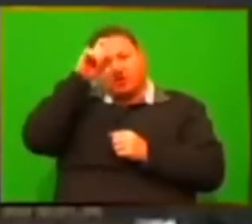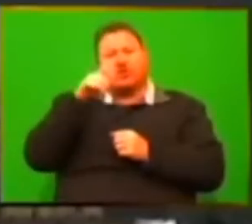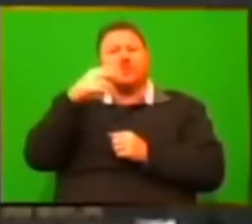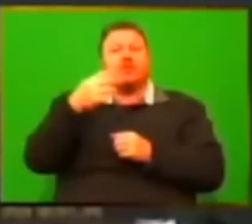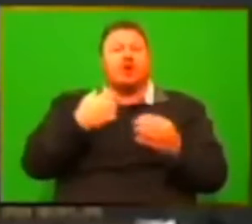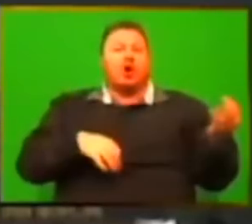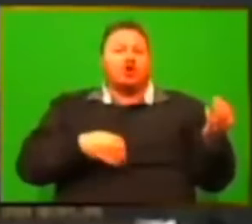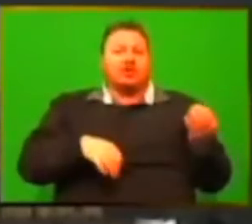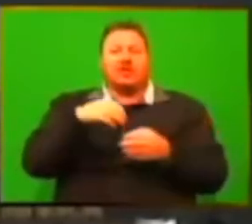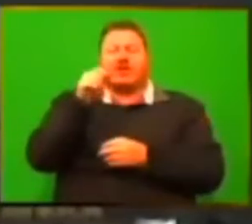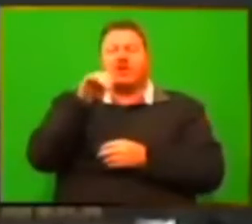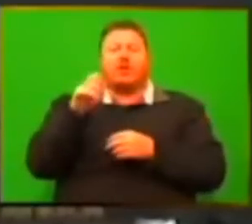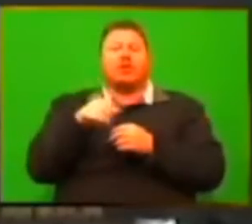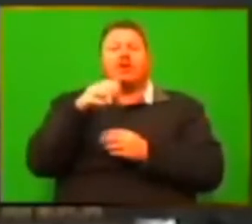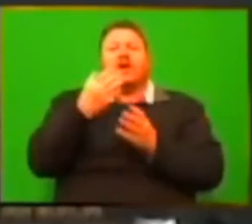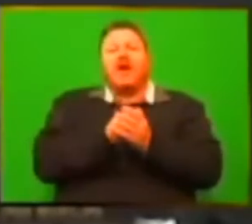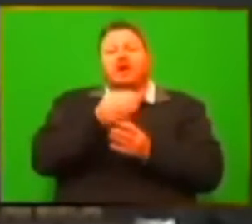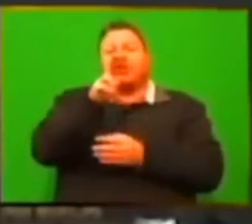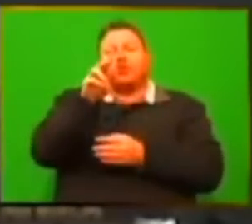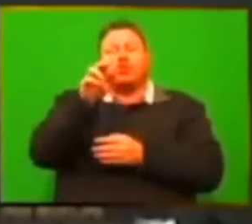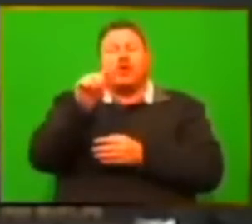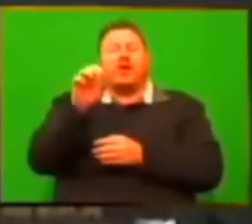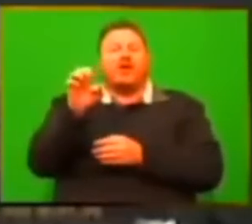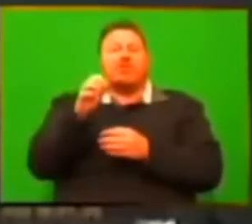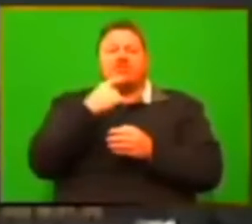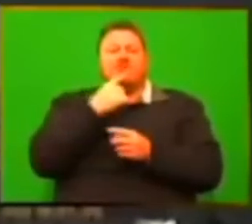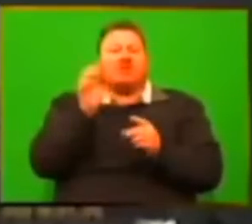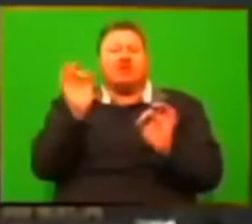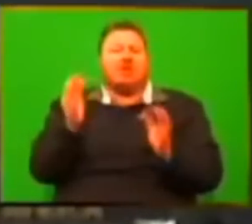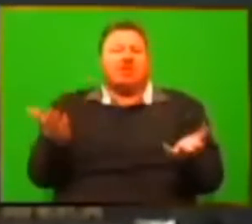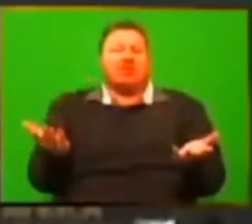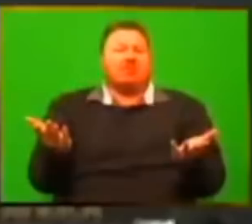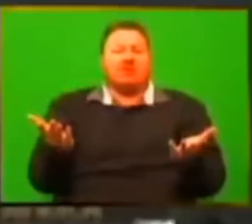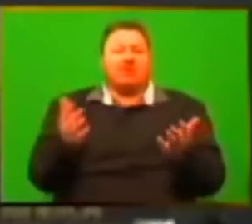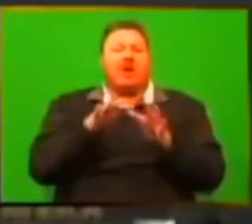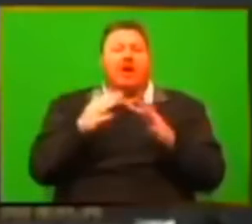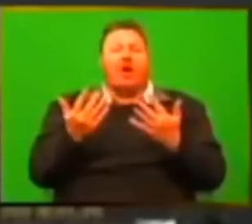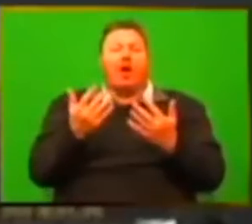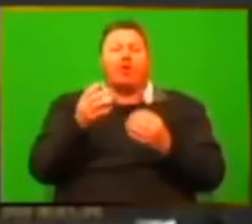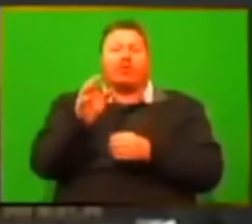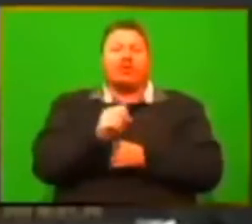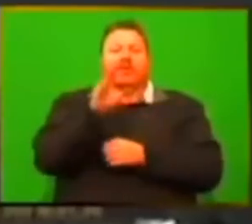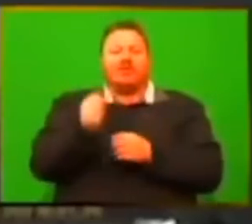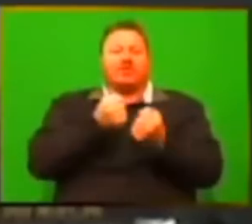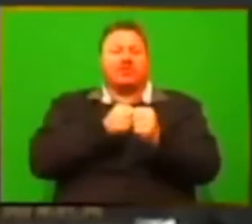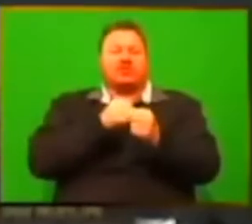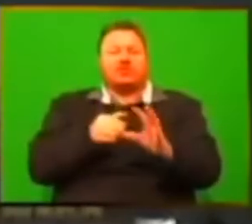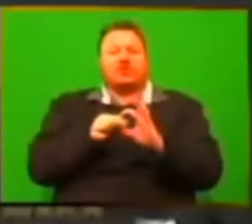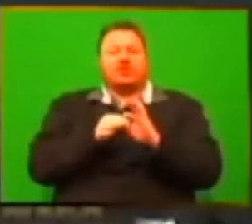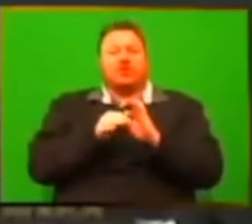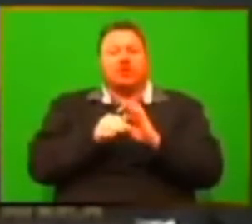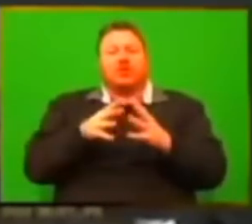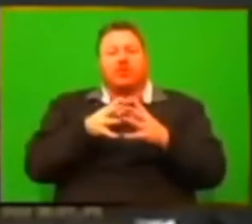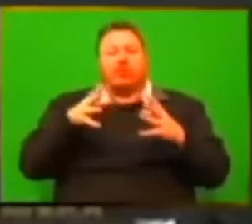Iran, and United Arab Emirates, and you never said anything about how South Africa should maximize these strategic relations